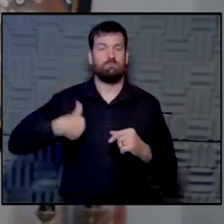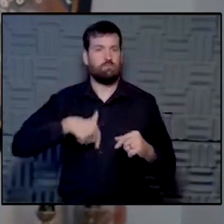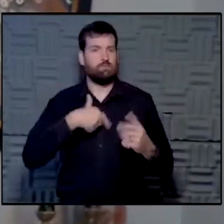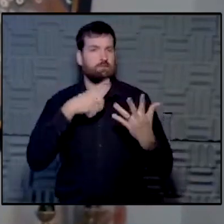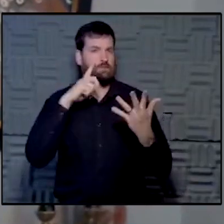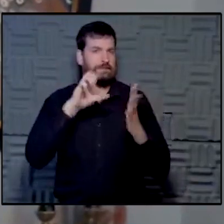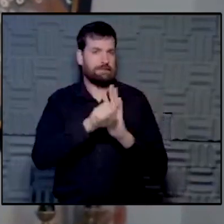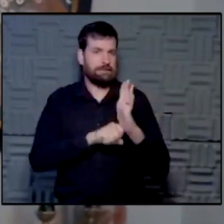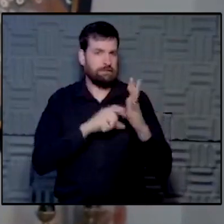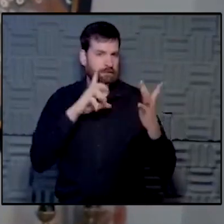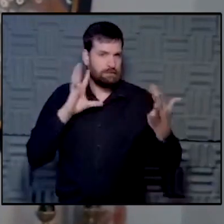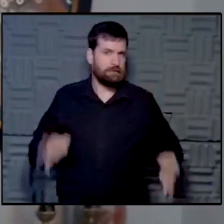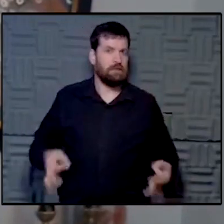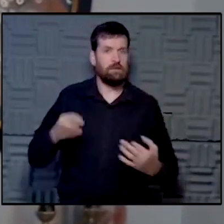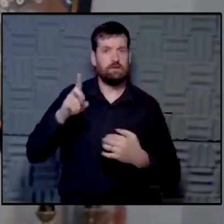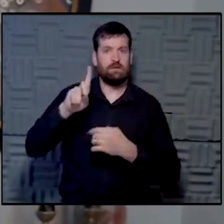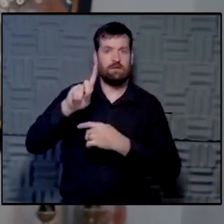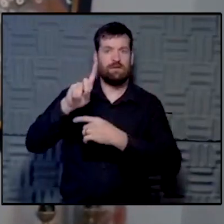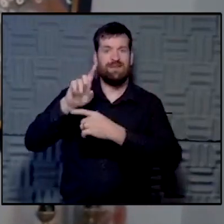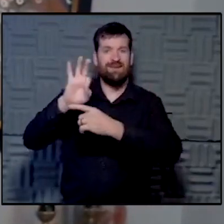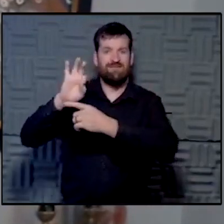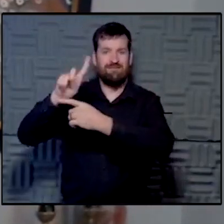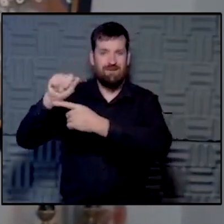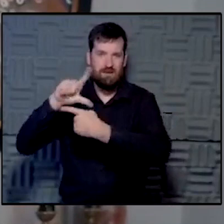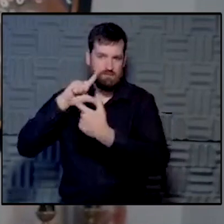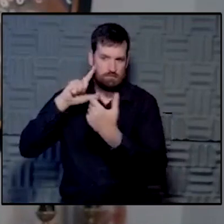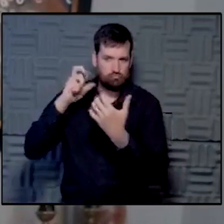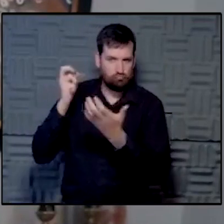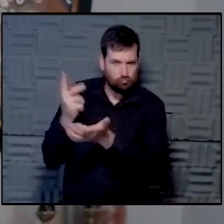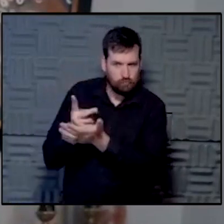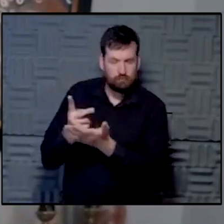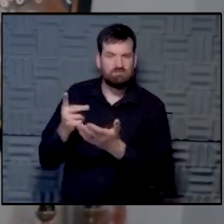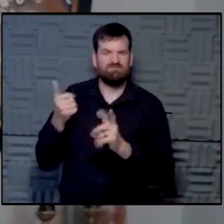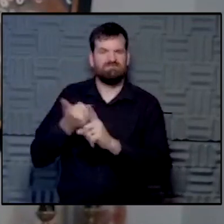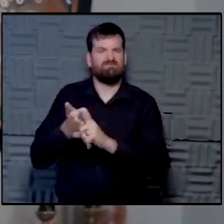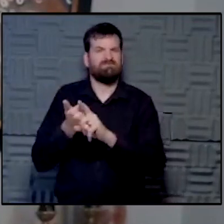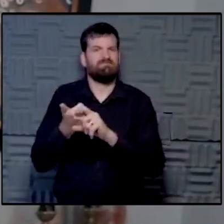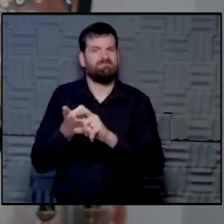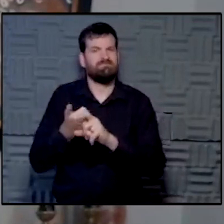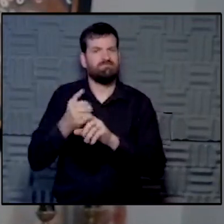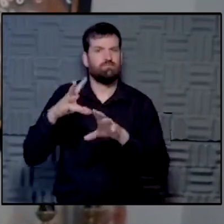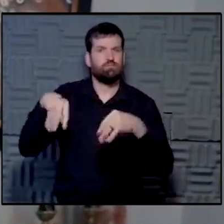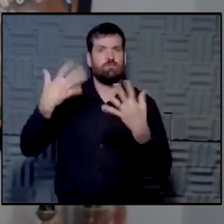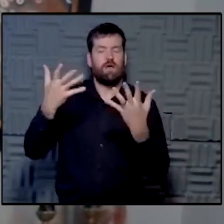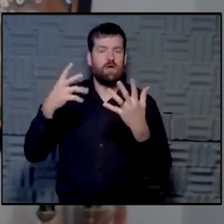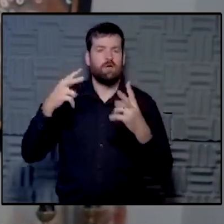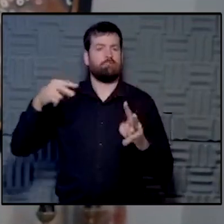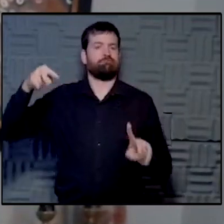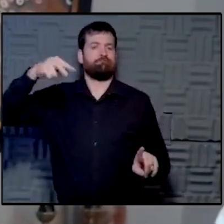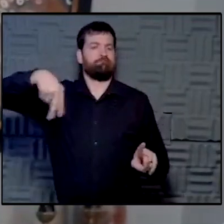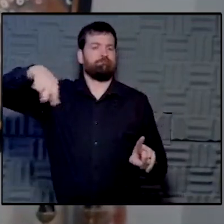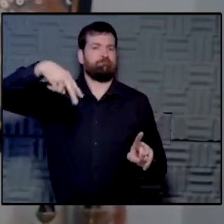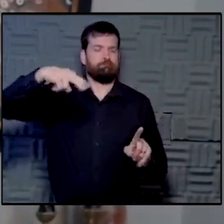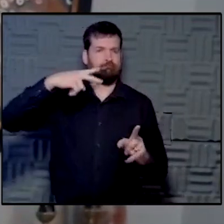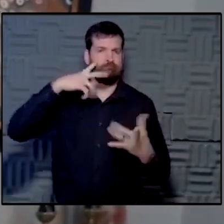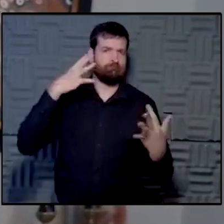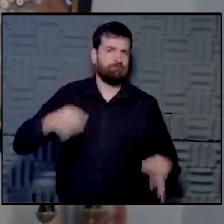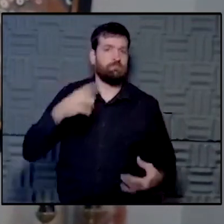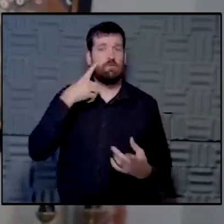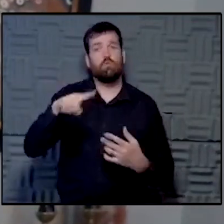got CDC approval, remembering they're the ones that provide oversight for vaccine administration and for